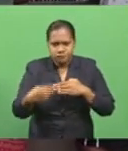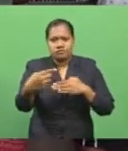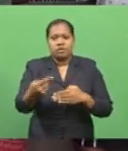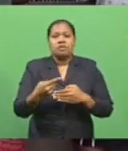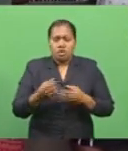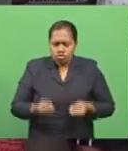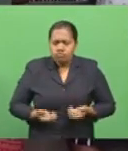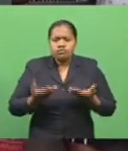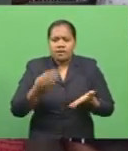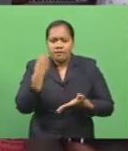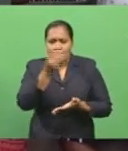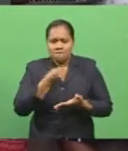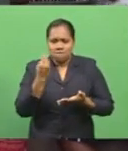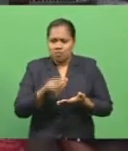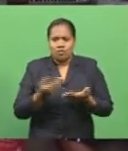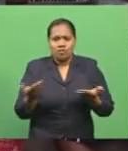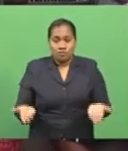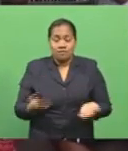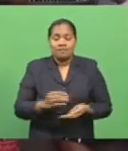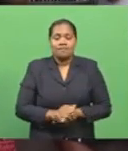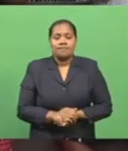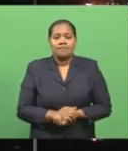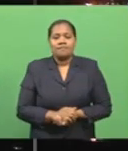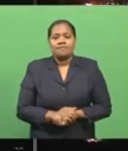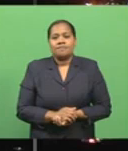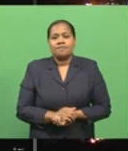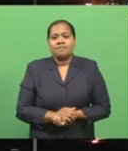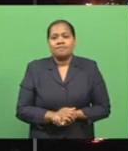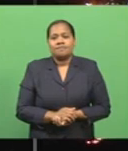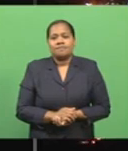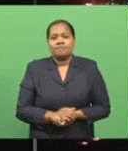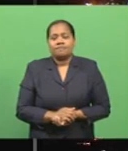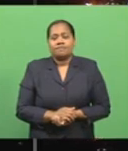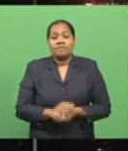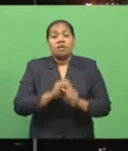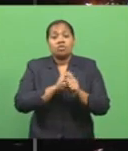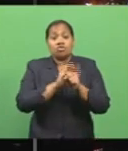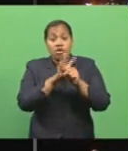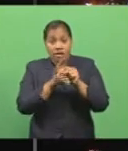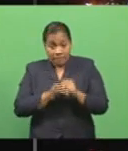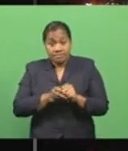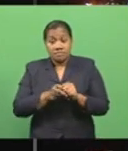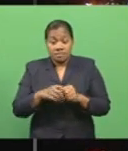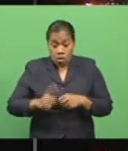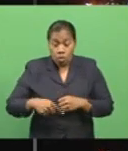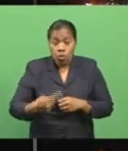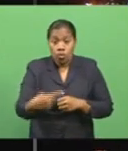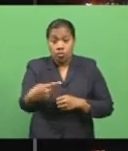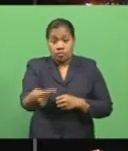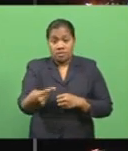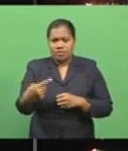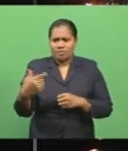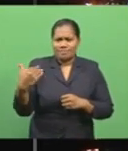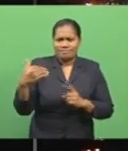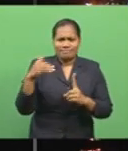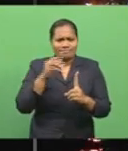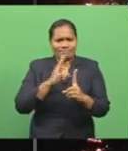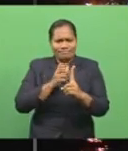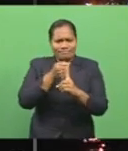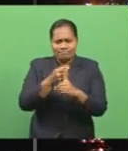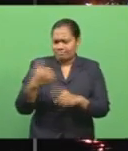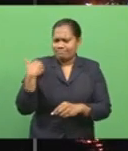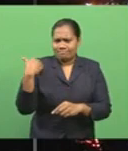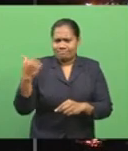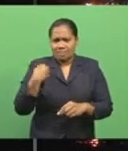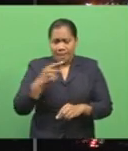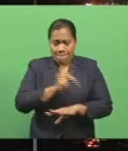locally. Karleni Tavi, FBC News. As COVID-19 continues to impact Pacific economies, leaving thousands of